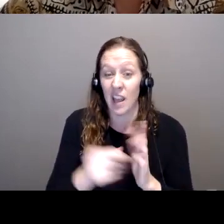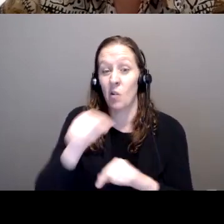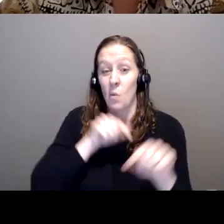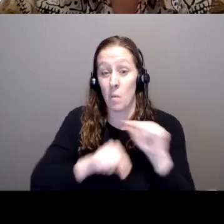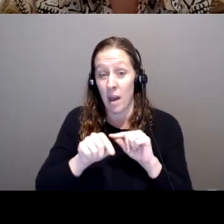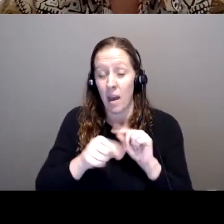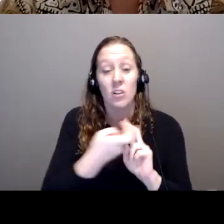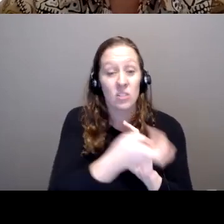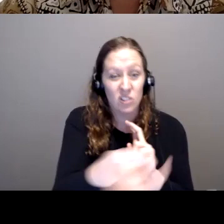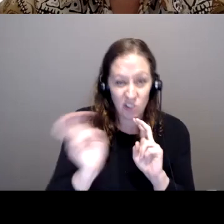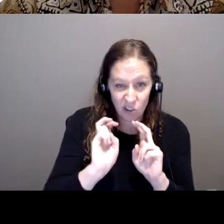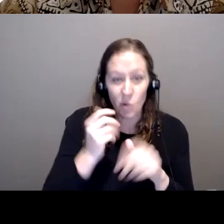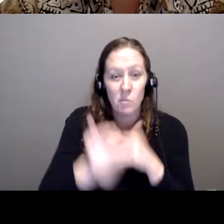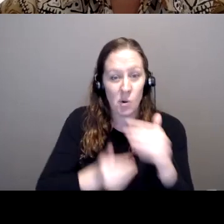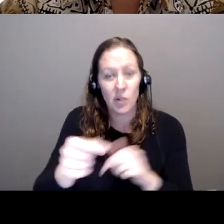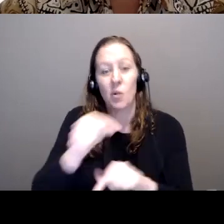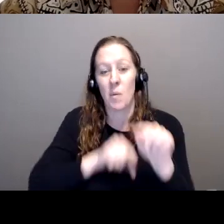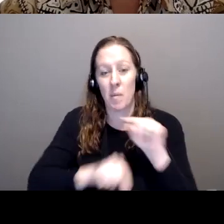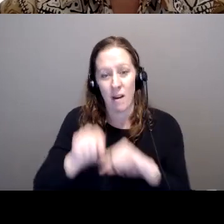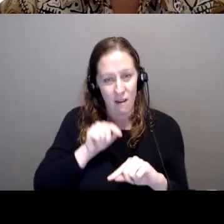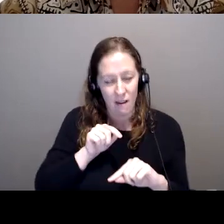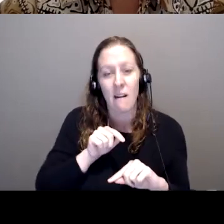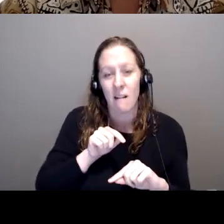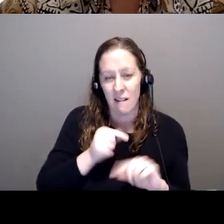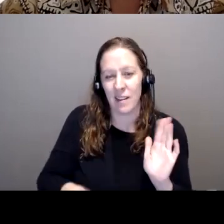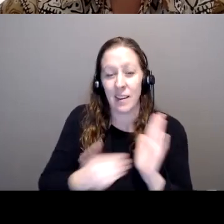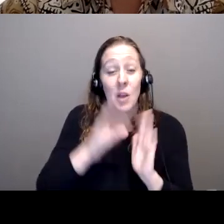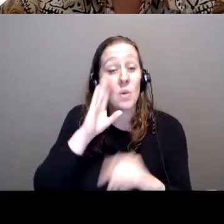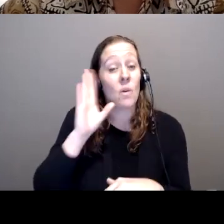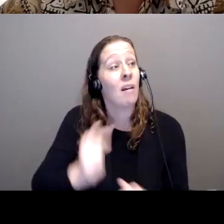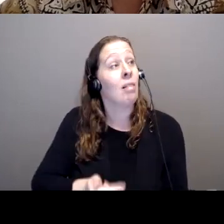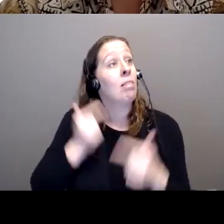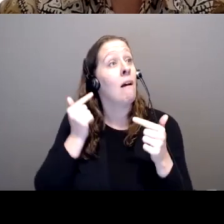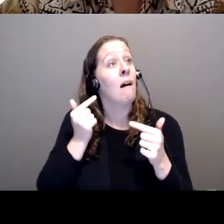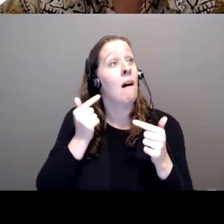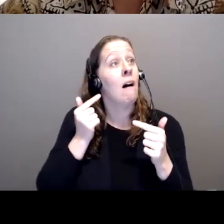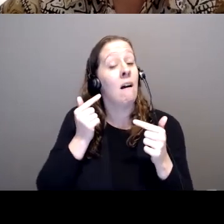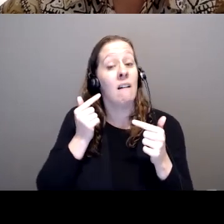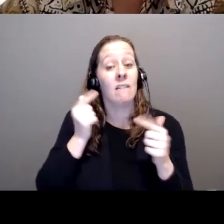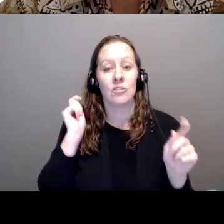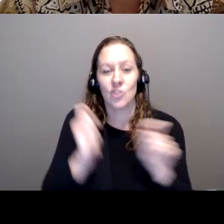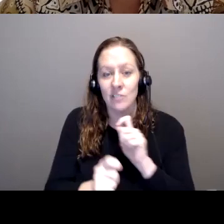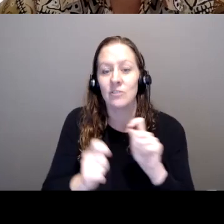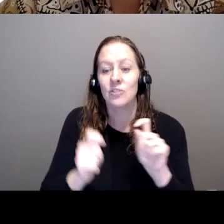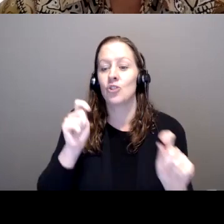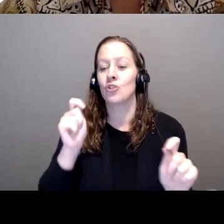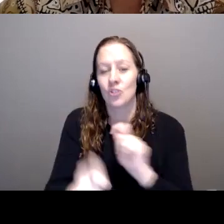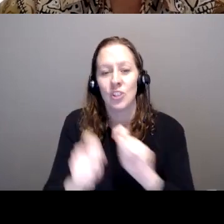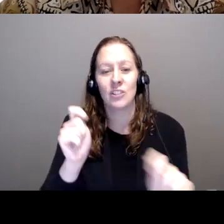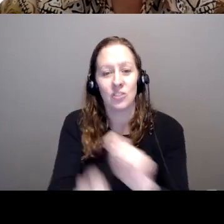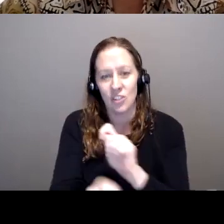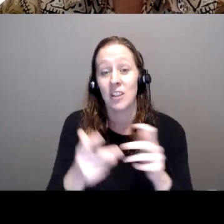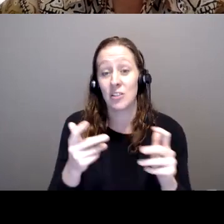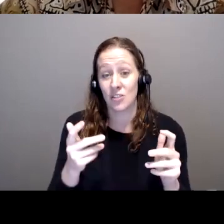process. We all know that things change in our lives, and there may